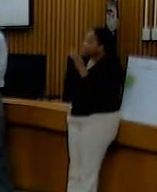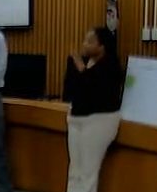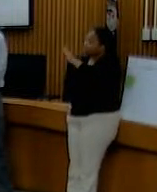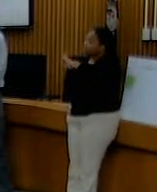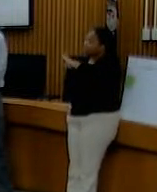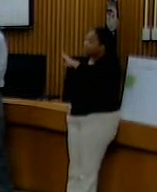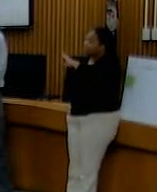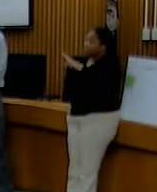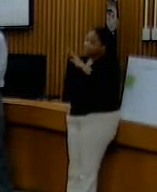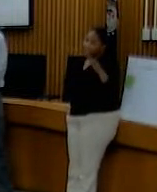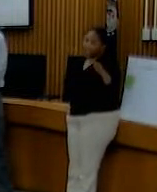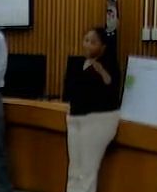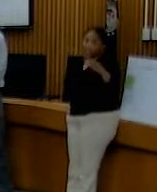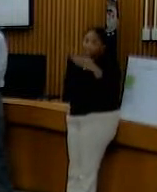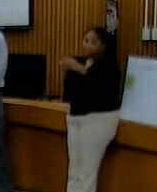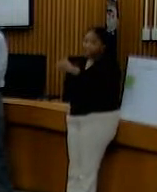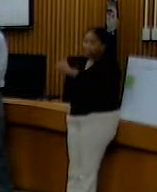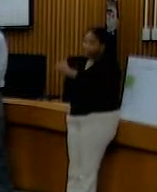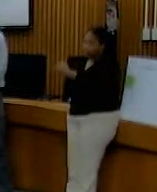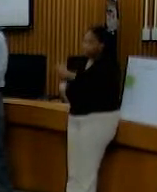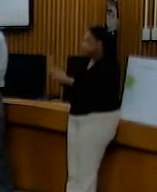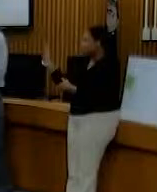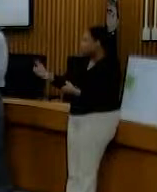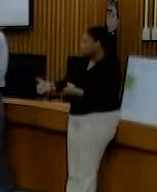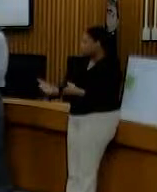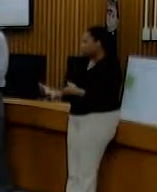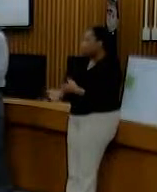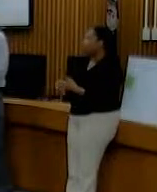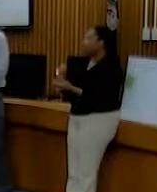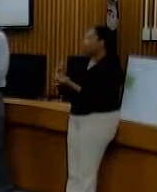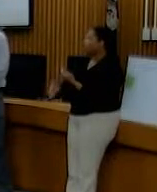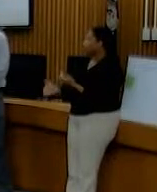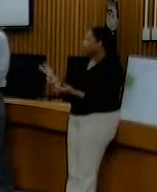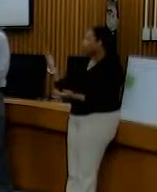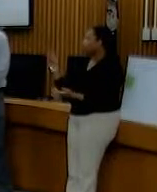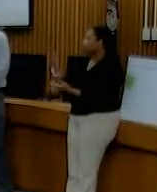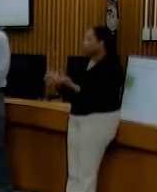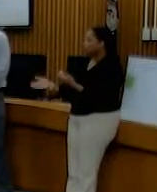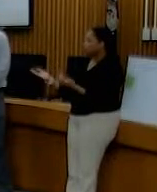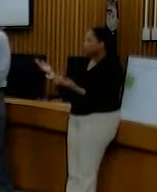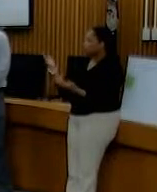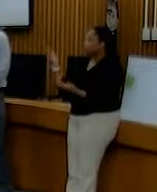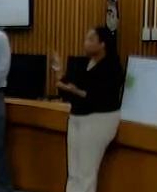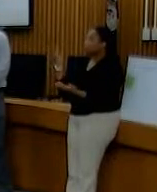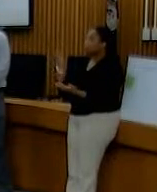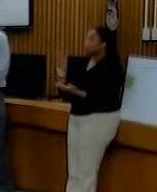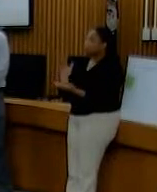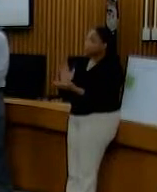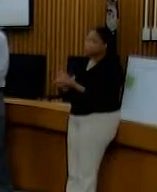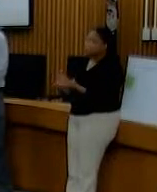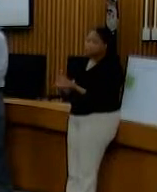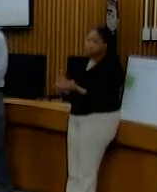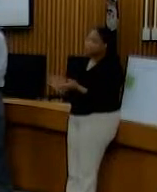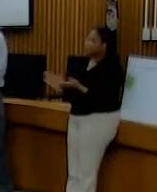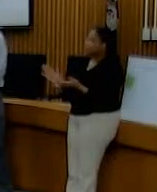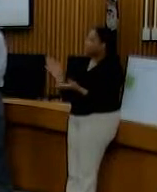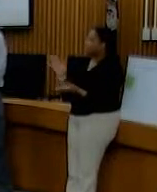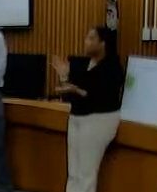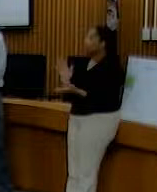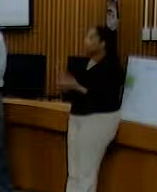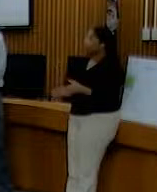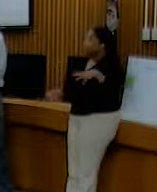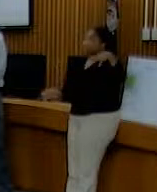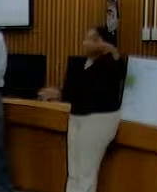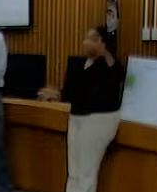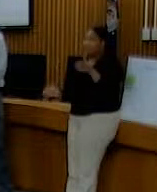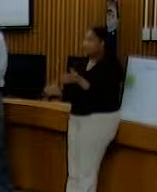subjective. And so having data to back up, because there should be space for real stories, real situations,